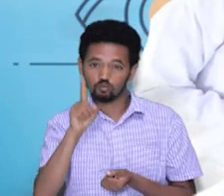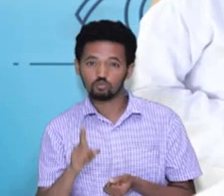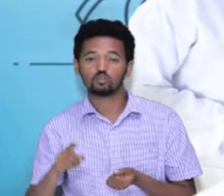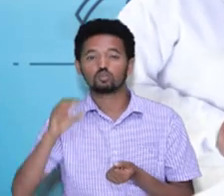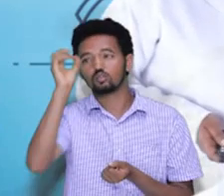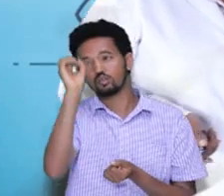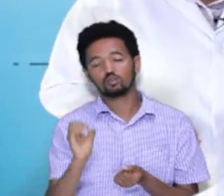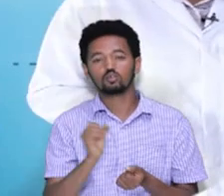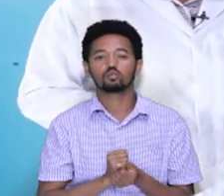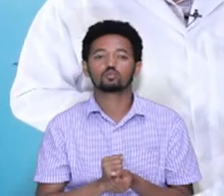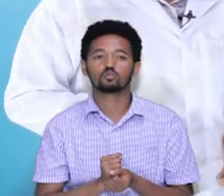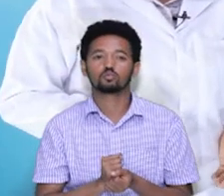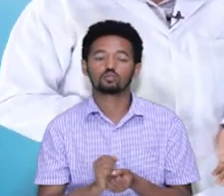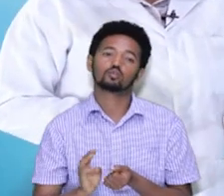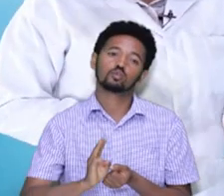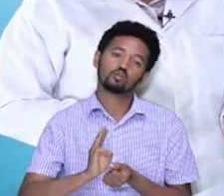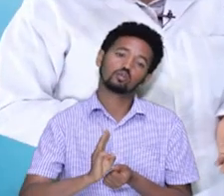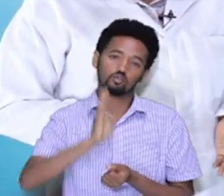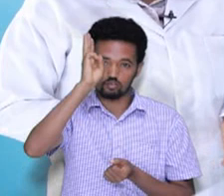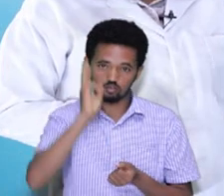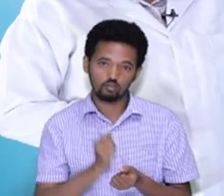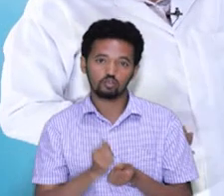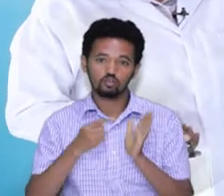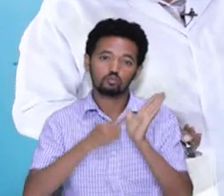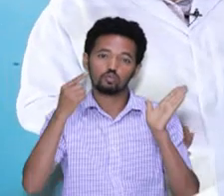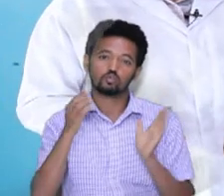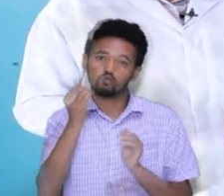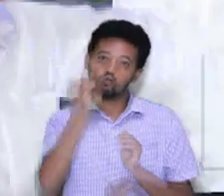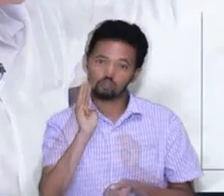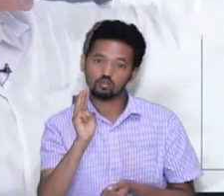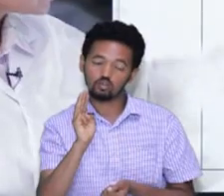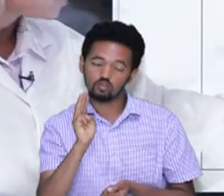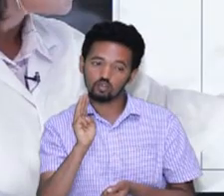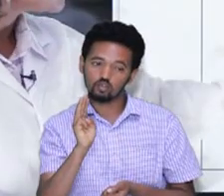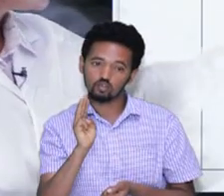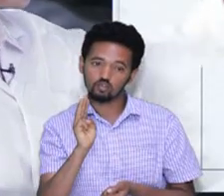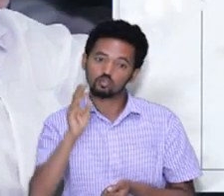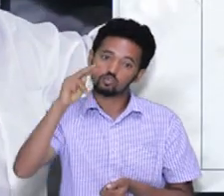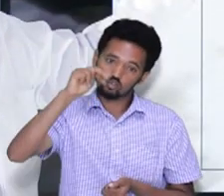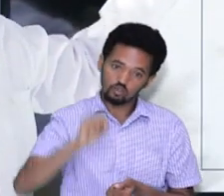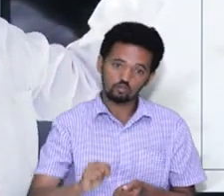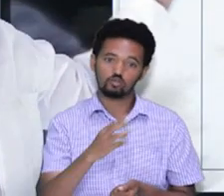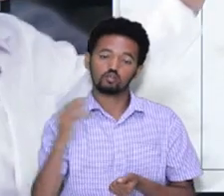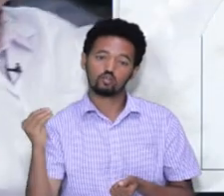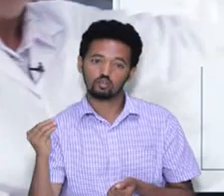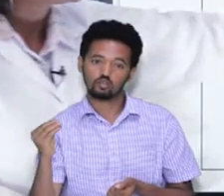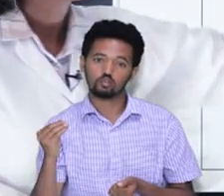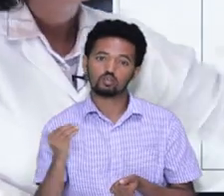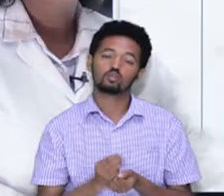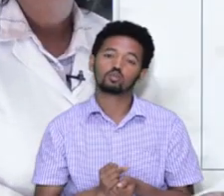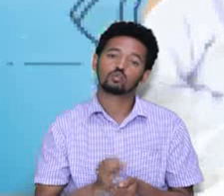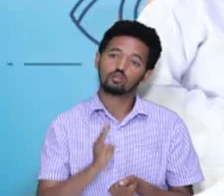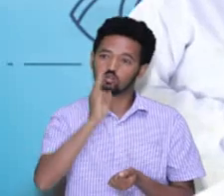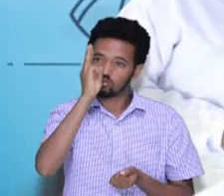28 minutes east. It is the extreme point of east. The north-south and